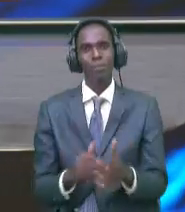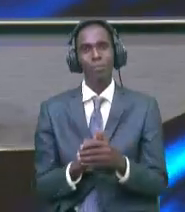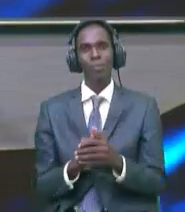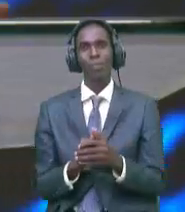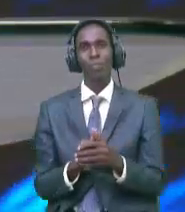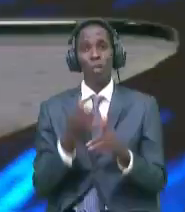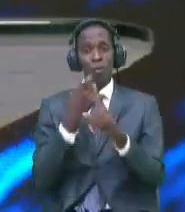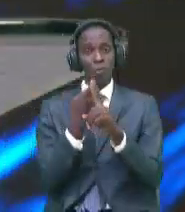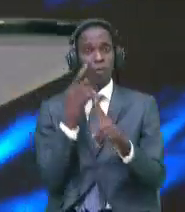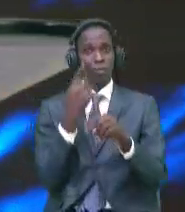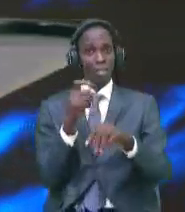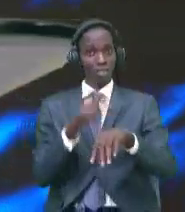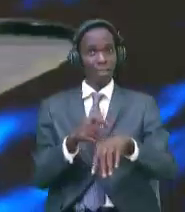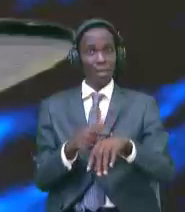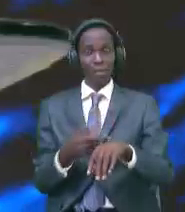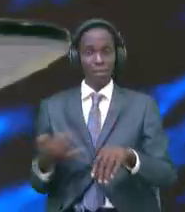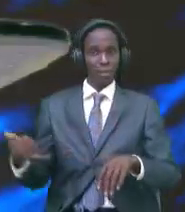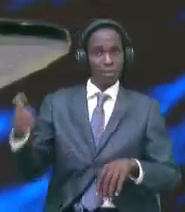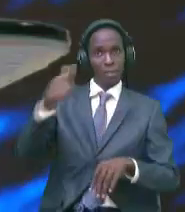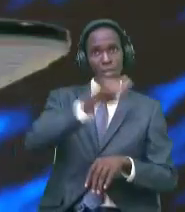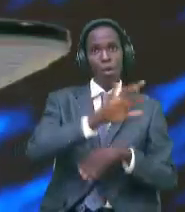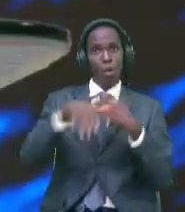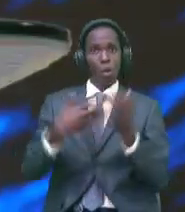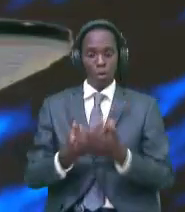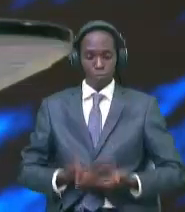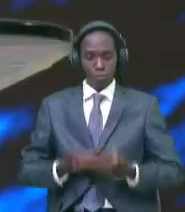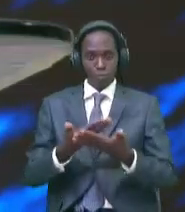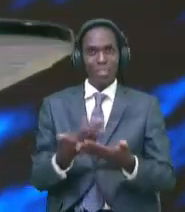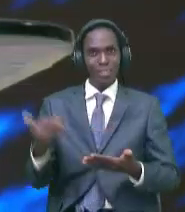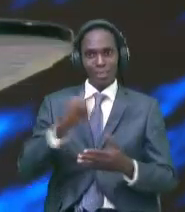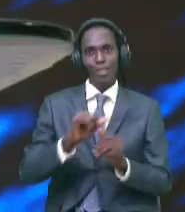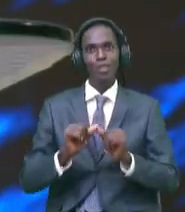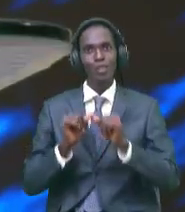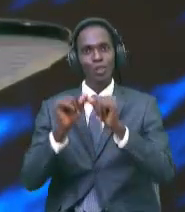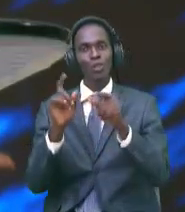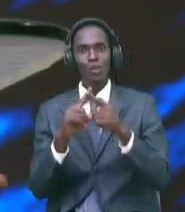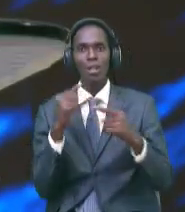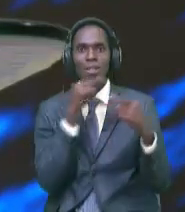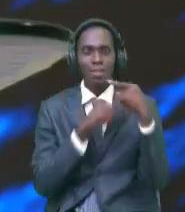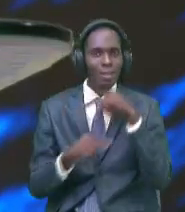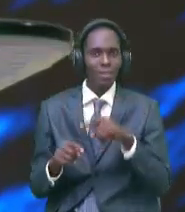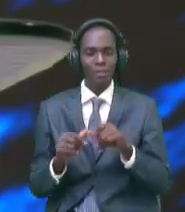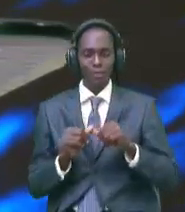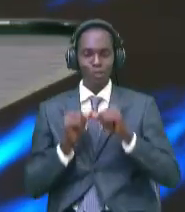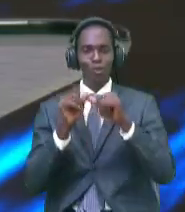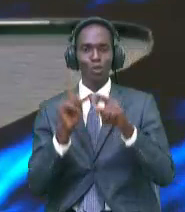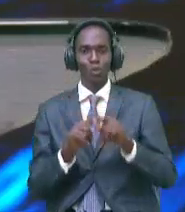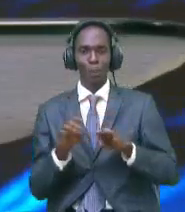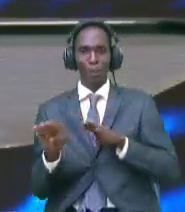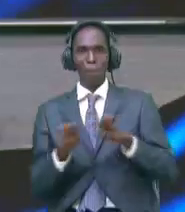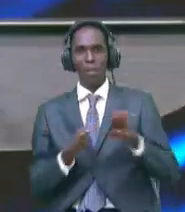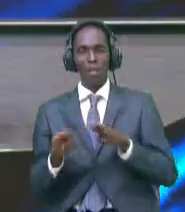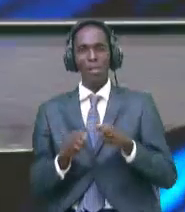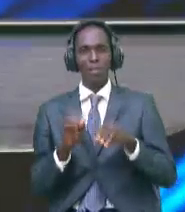from the time they are born, they keep on telling lies, they keep on acting lies, because